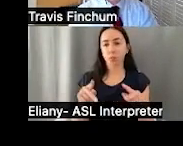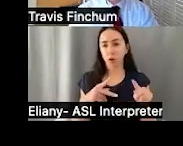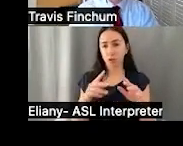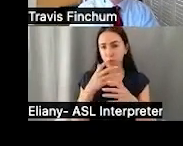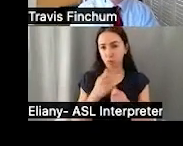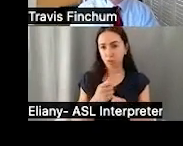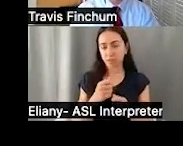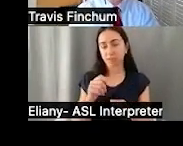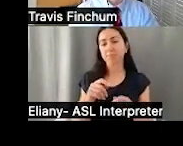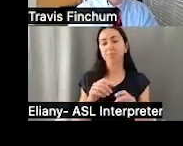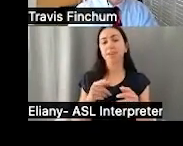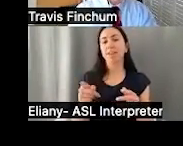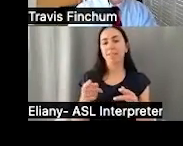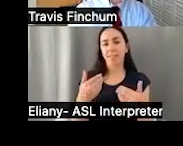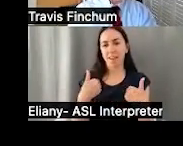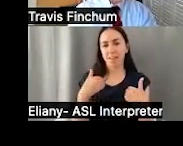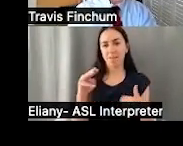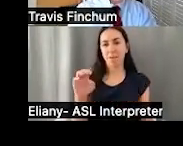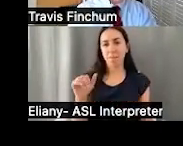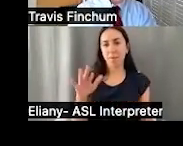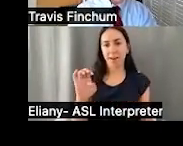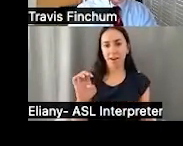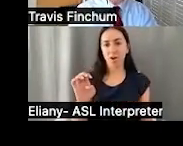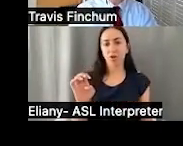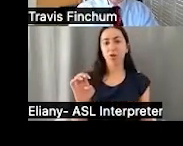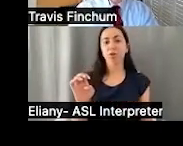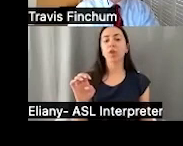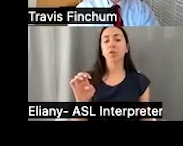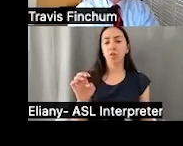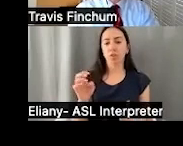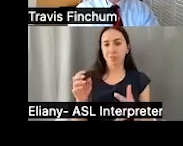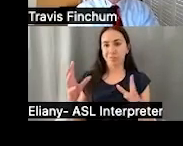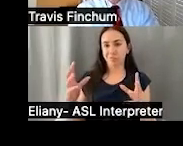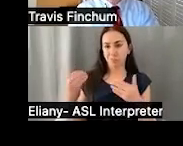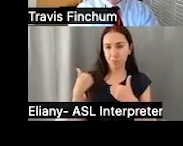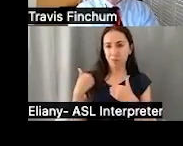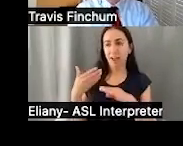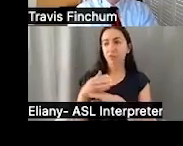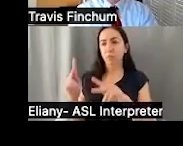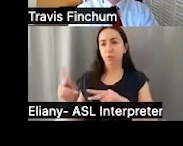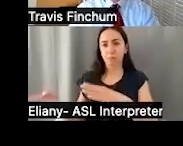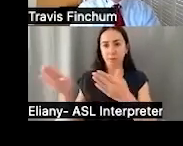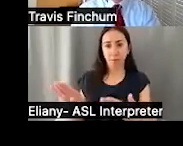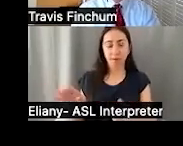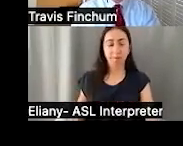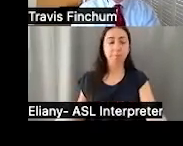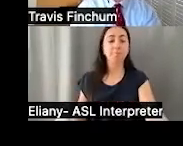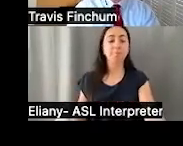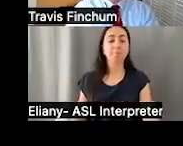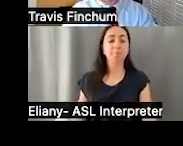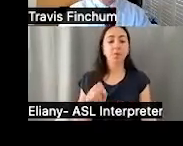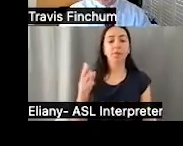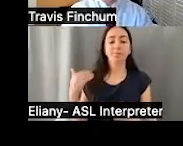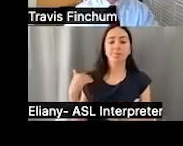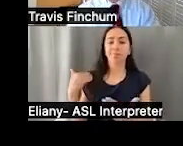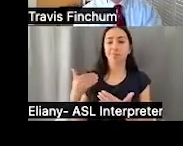subject to that Medicaid claim or lien when the beneficiary passes away. So up until 2014, which